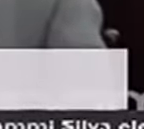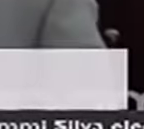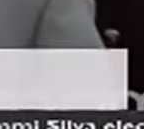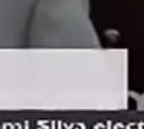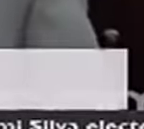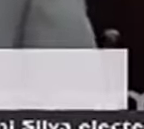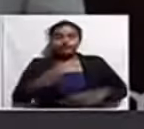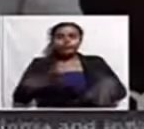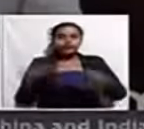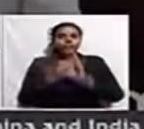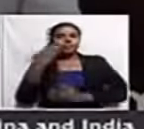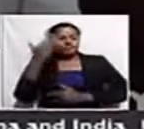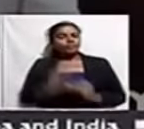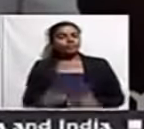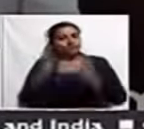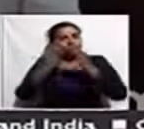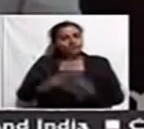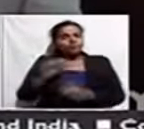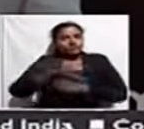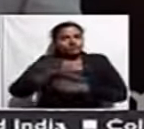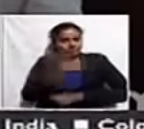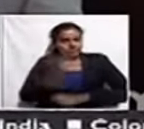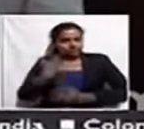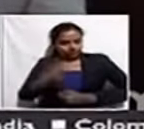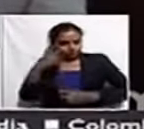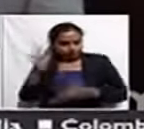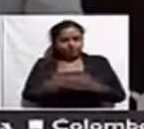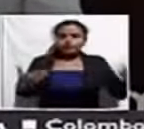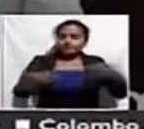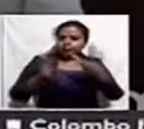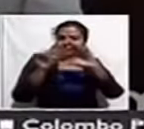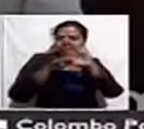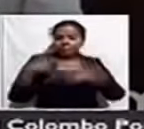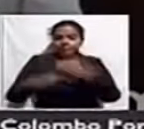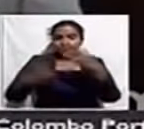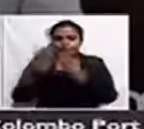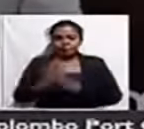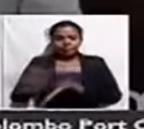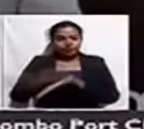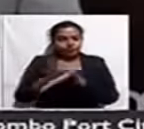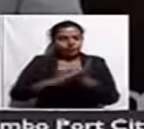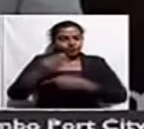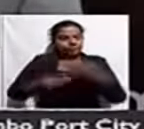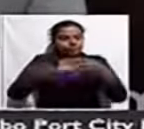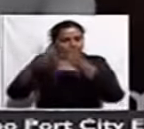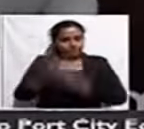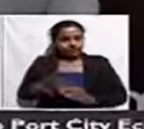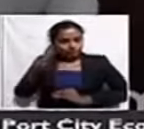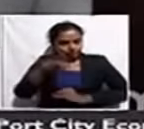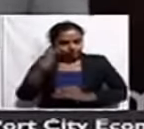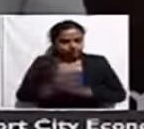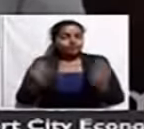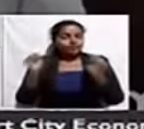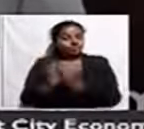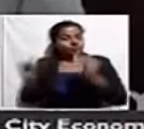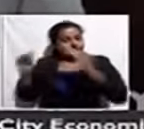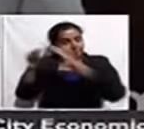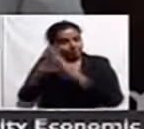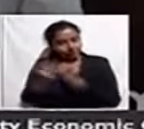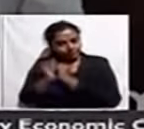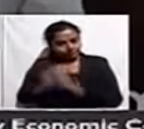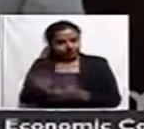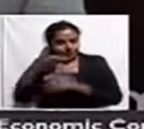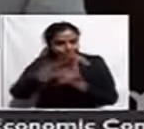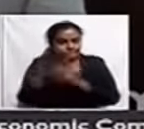the vaccination program. Furthermore, many institutions in the corporate sector have adapted to a work-from-home culture. Due to these reasons, we believe that the